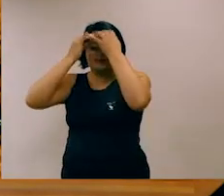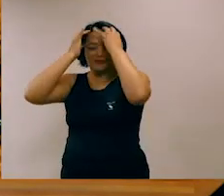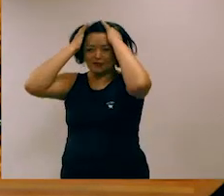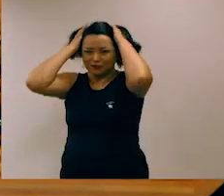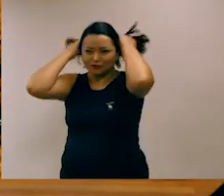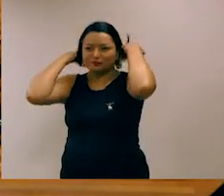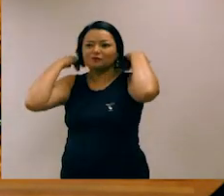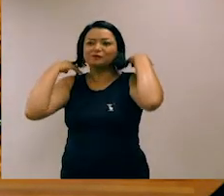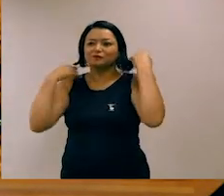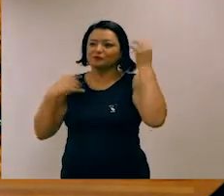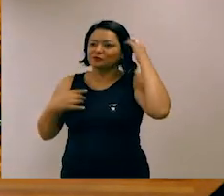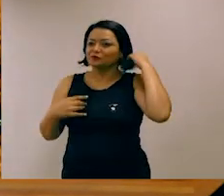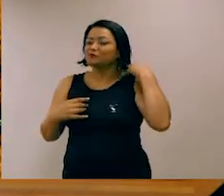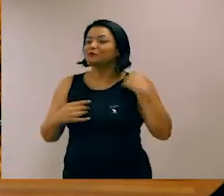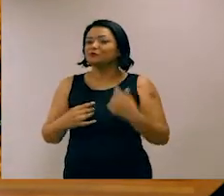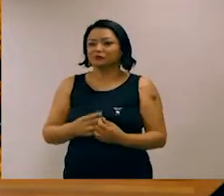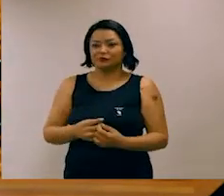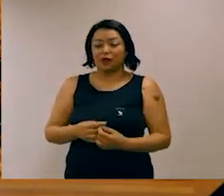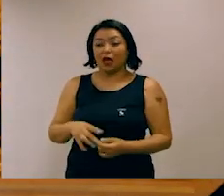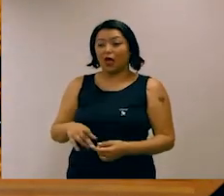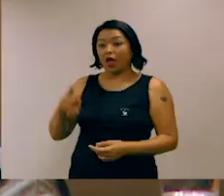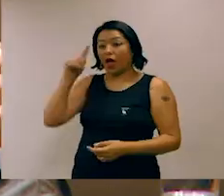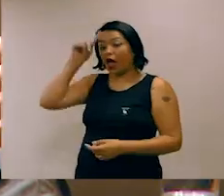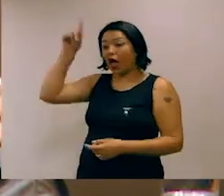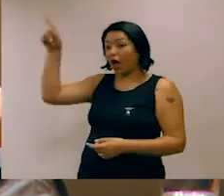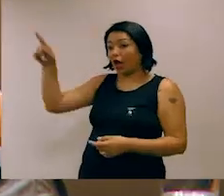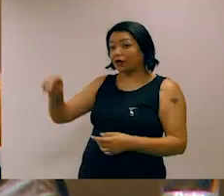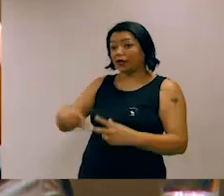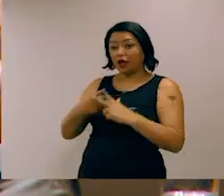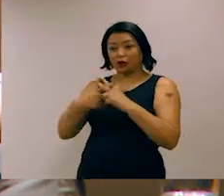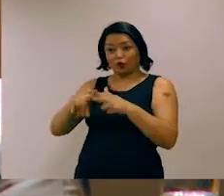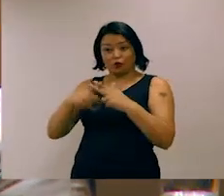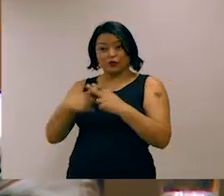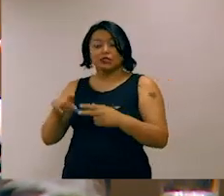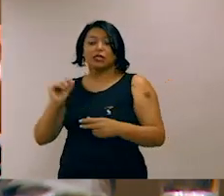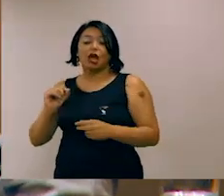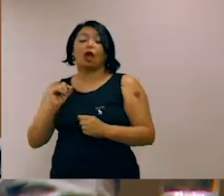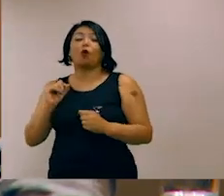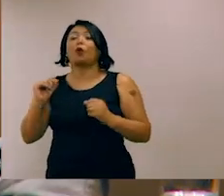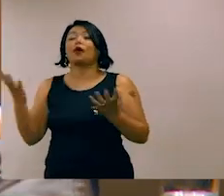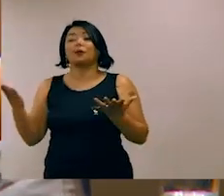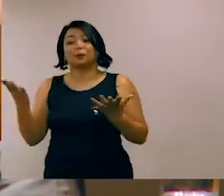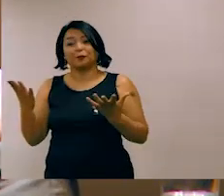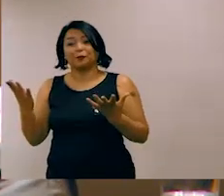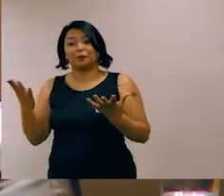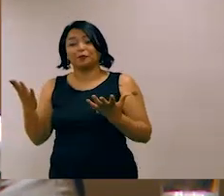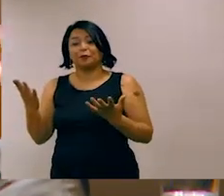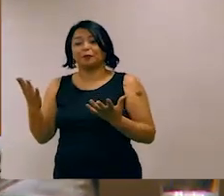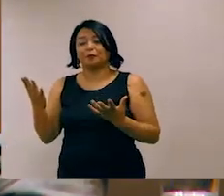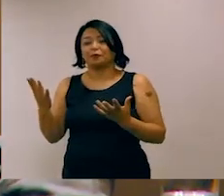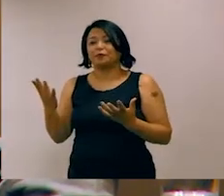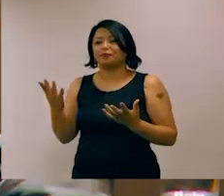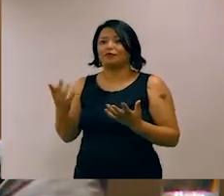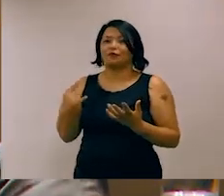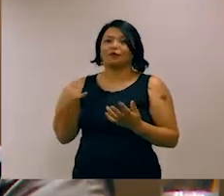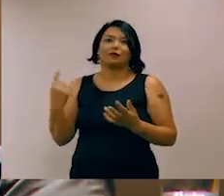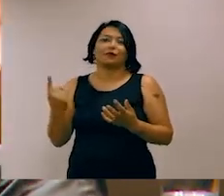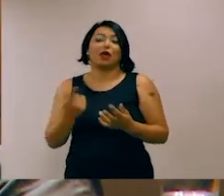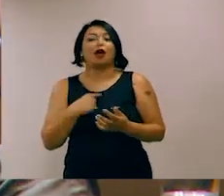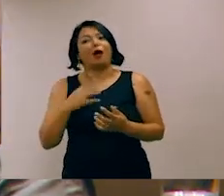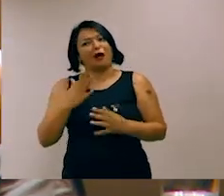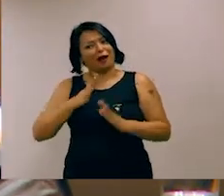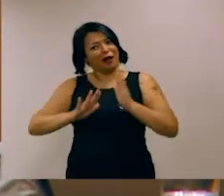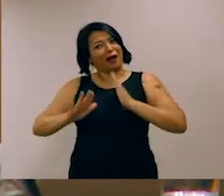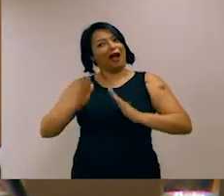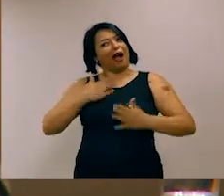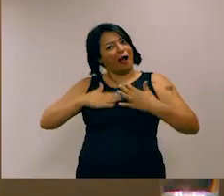The idea there... First of all, I think don't come with such high expectations. We cannot like solve any problem. Like, I don't know, I